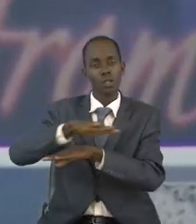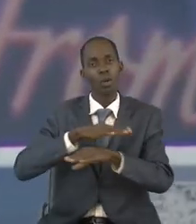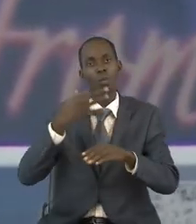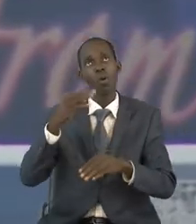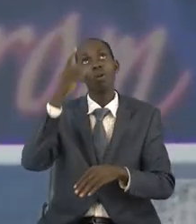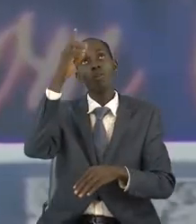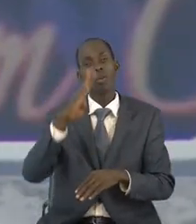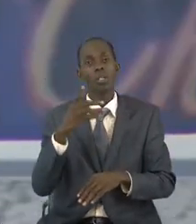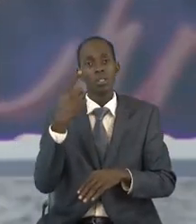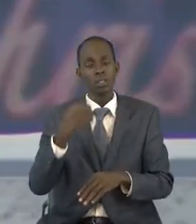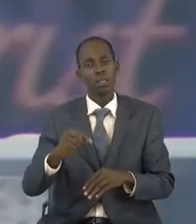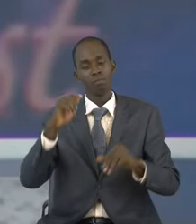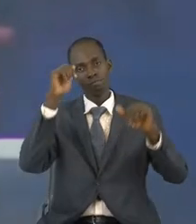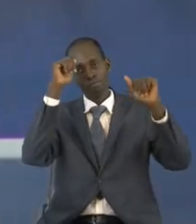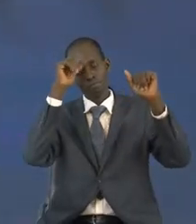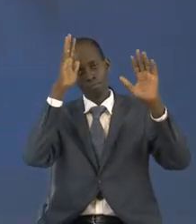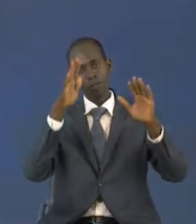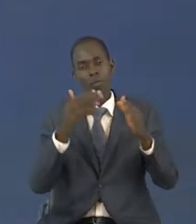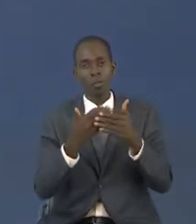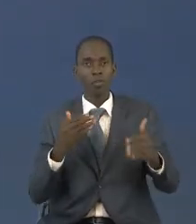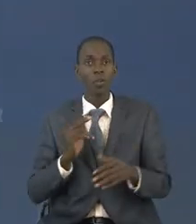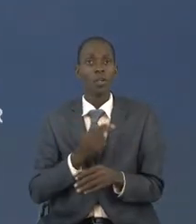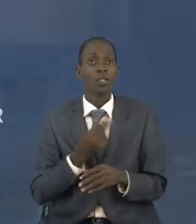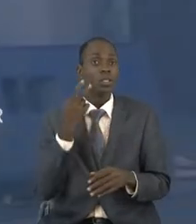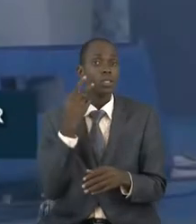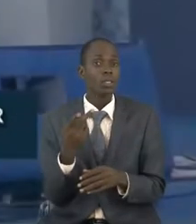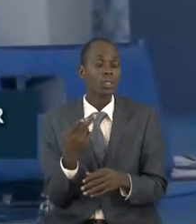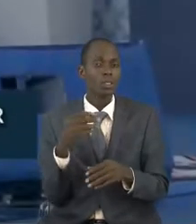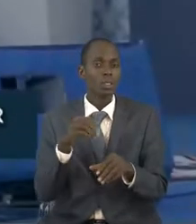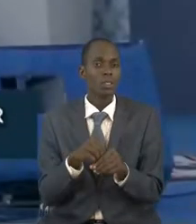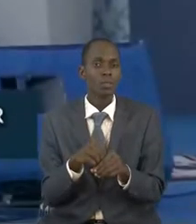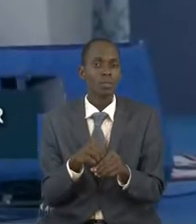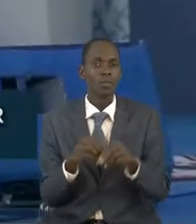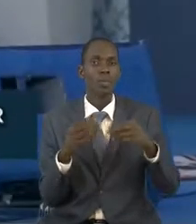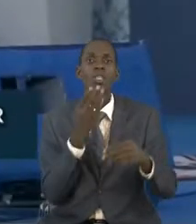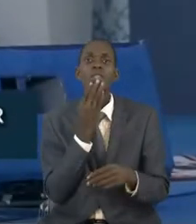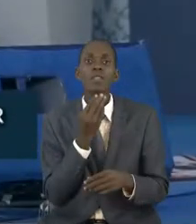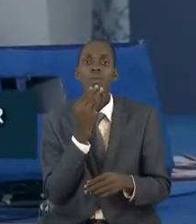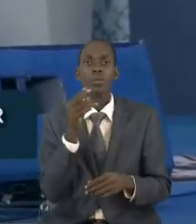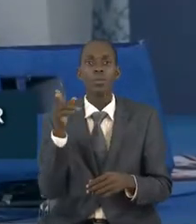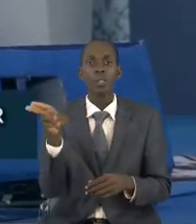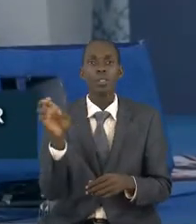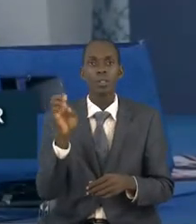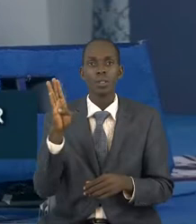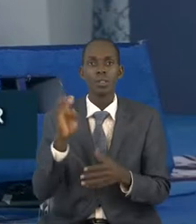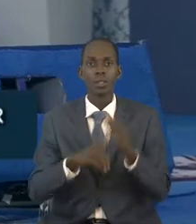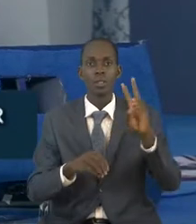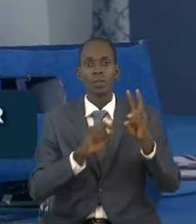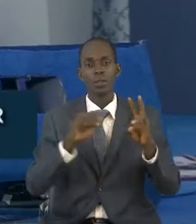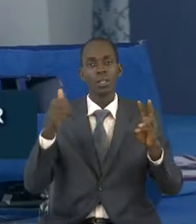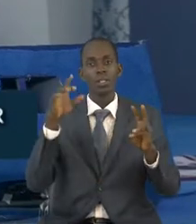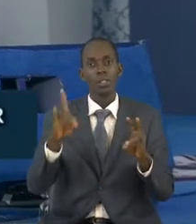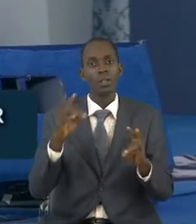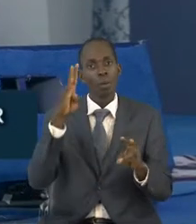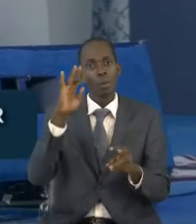Look at Hebrews chapter 6, and I'm reading here from verse 18. It says that by two immutable, unchanging,